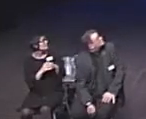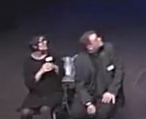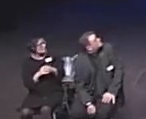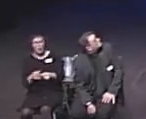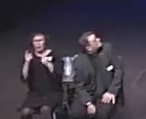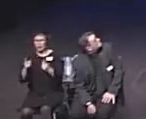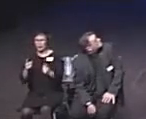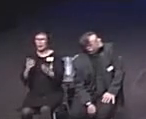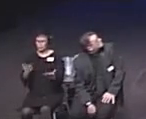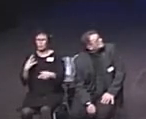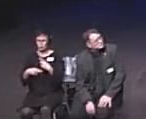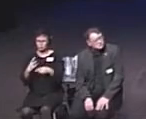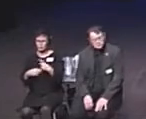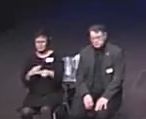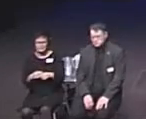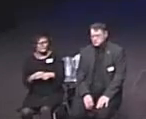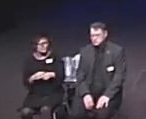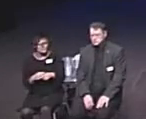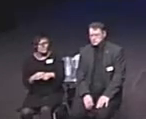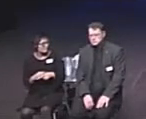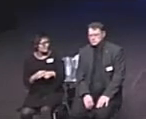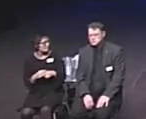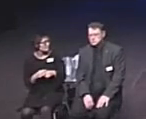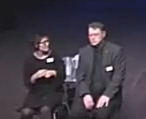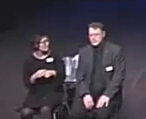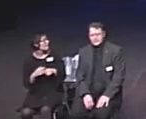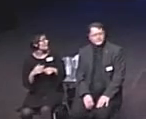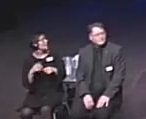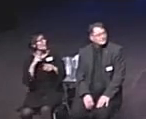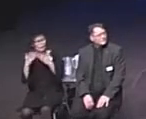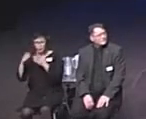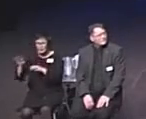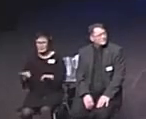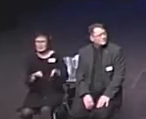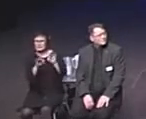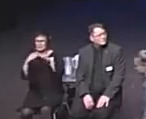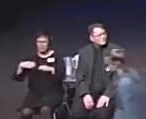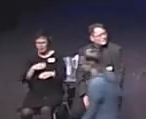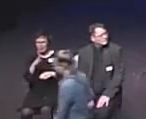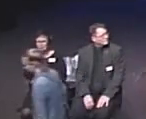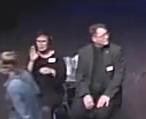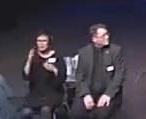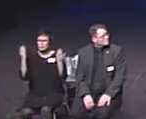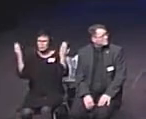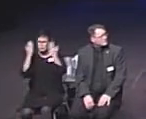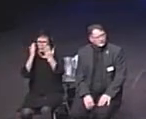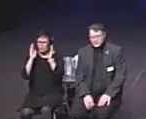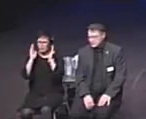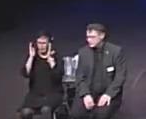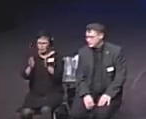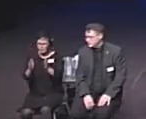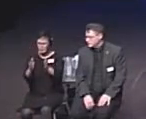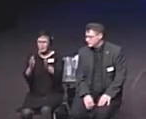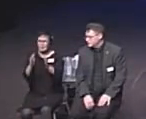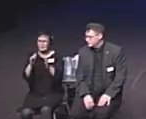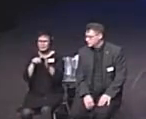Okay. So we moved from this part and through a dark corridor.